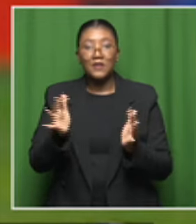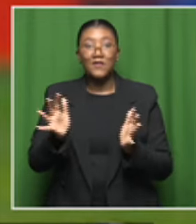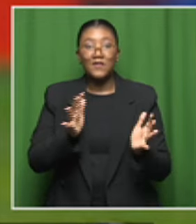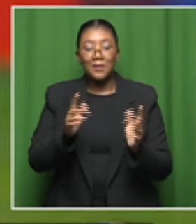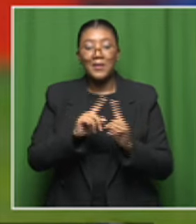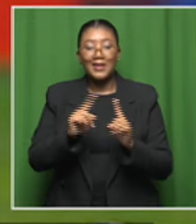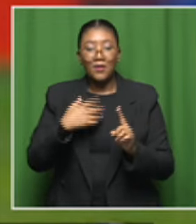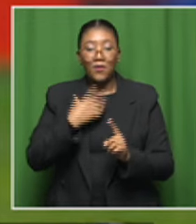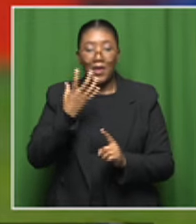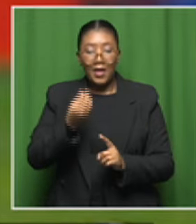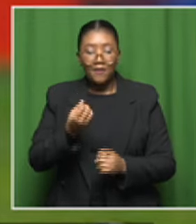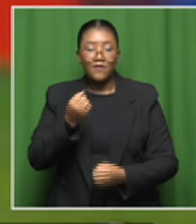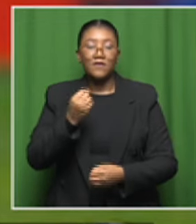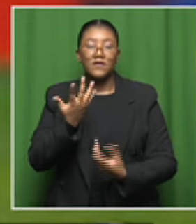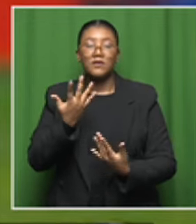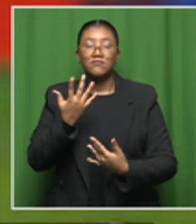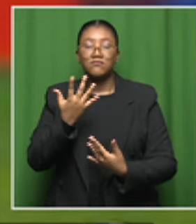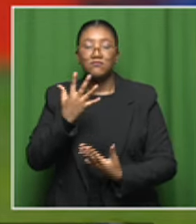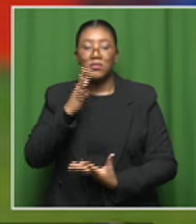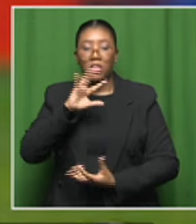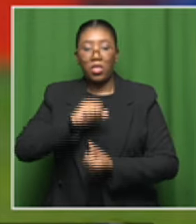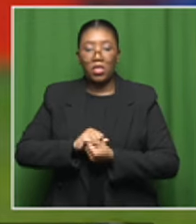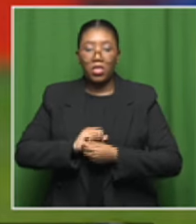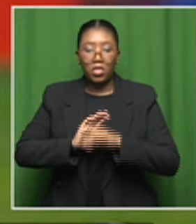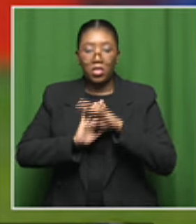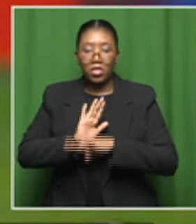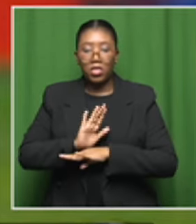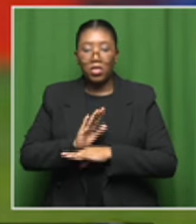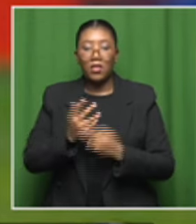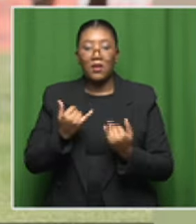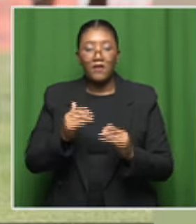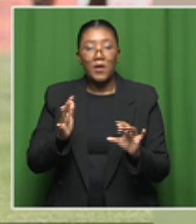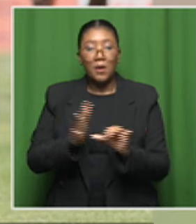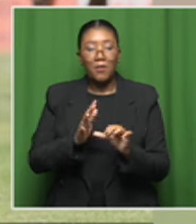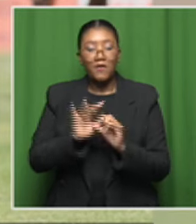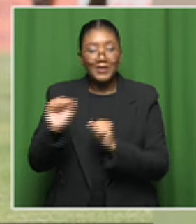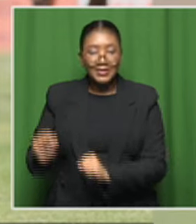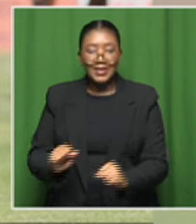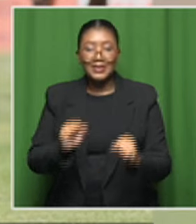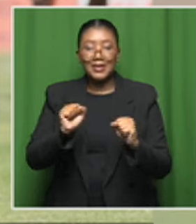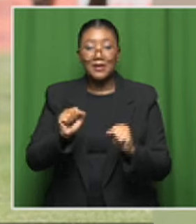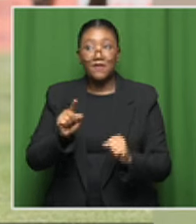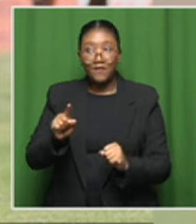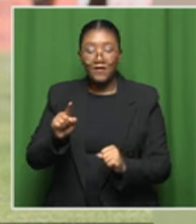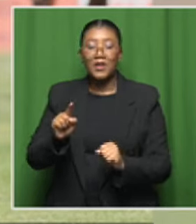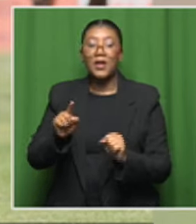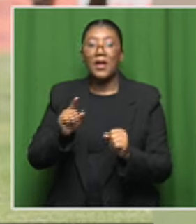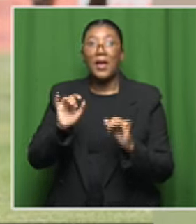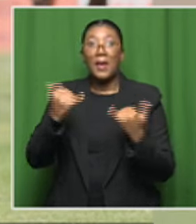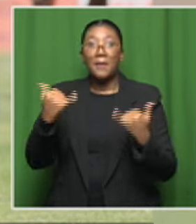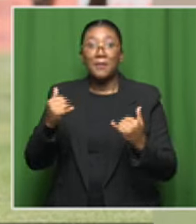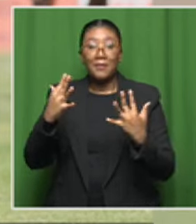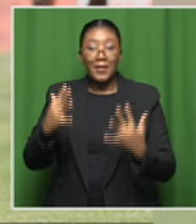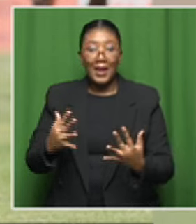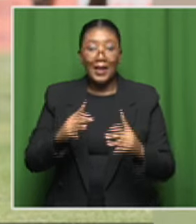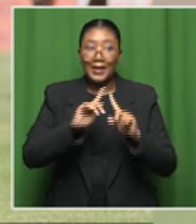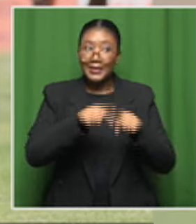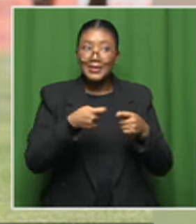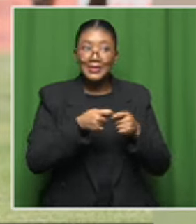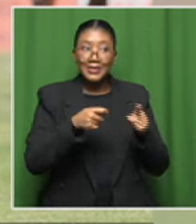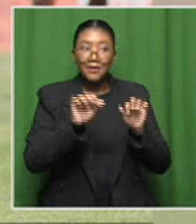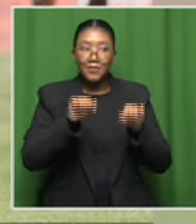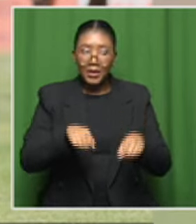covering a whole range of things, and we are wanting sustainability at the end for the players, for the teams to say at the end of the day, I'm able to get a